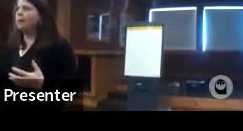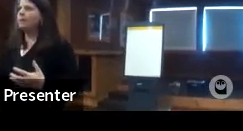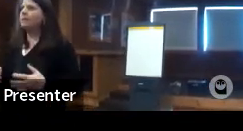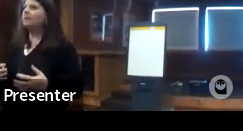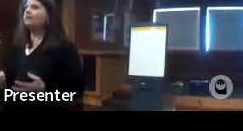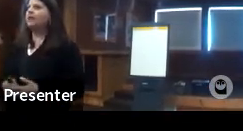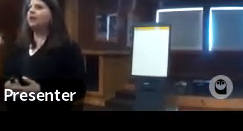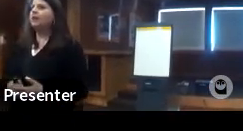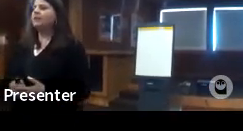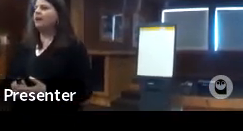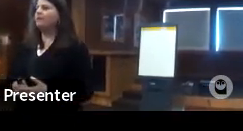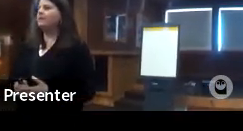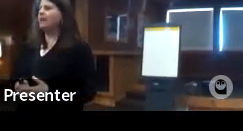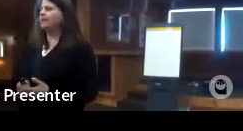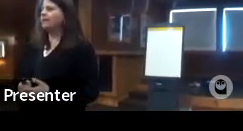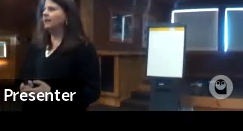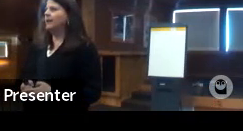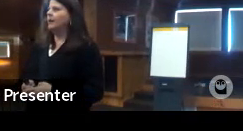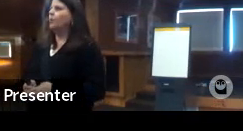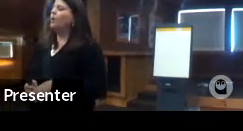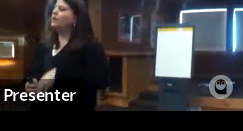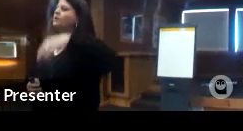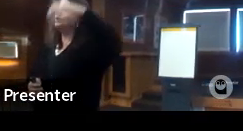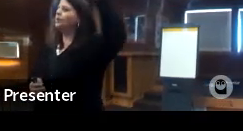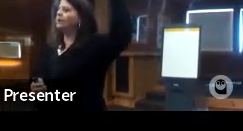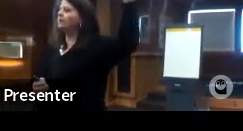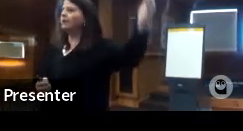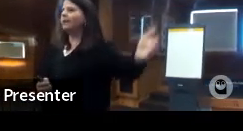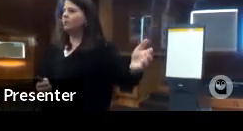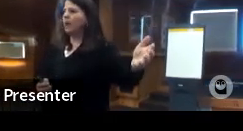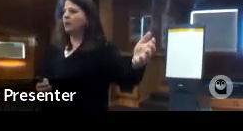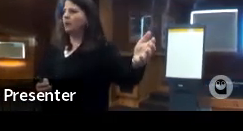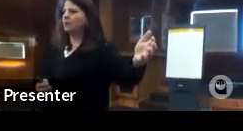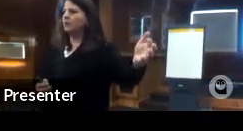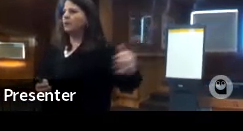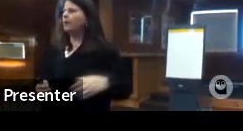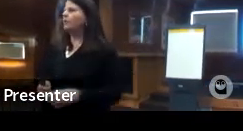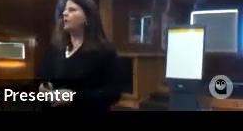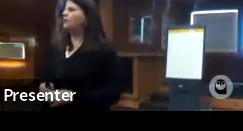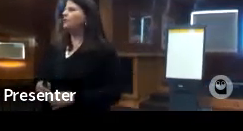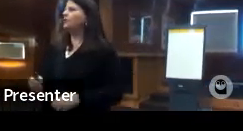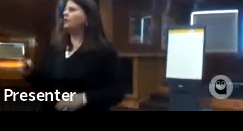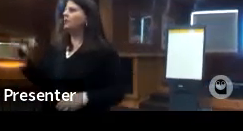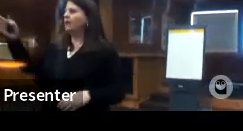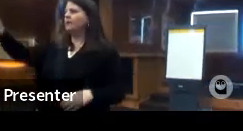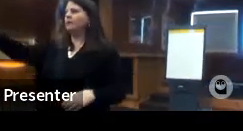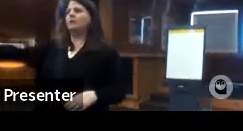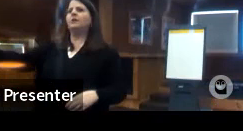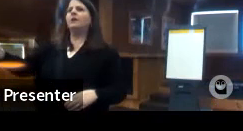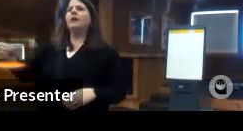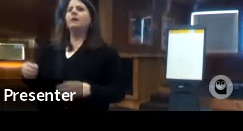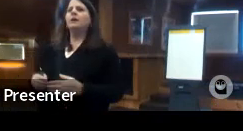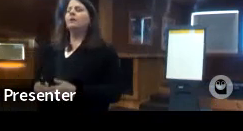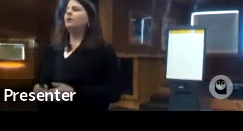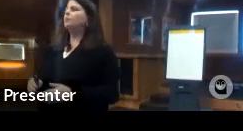neighborhood dynamics in the different areas of the state. What is your jury going to look like in Panguitch compared to what is your jury going to look like in